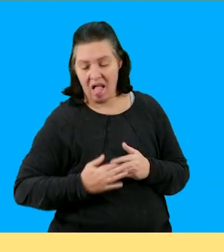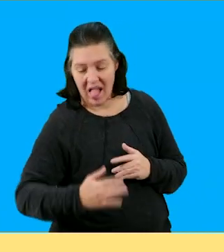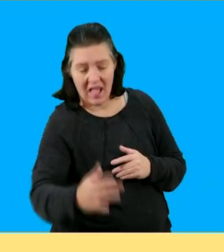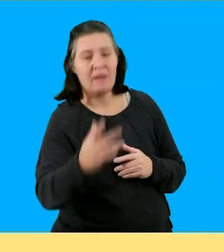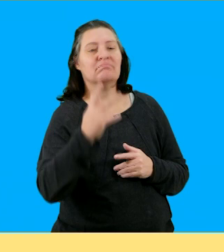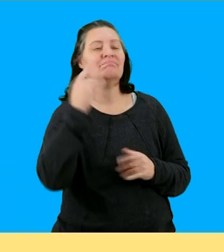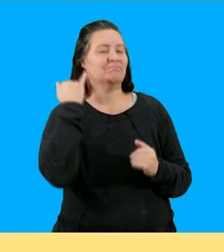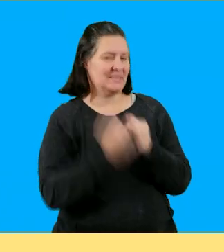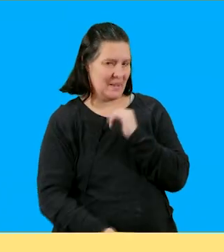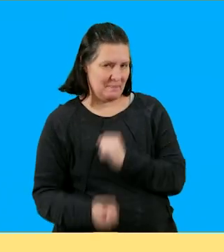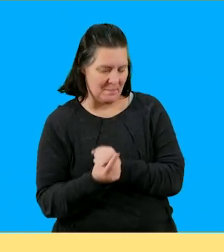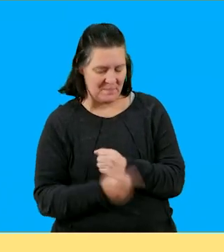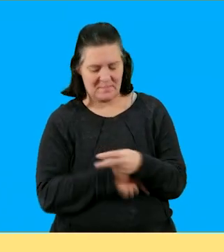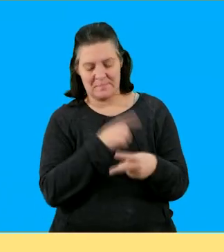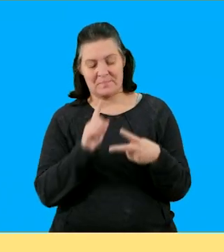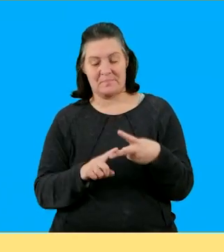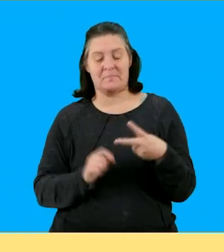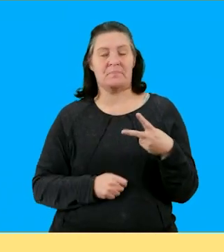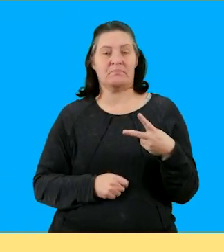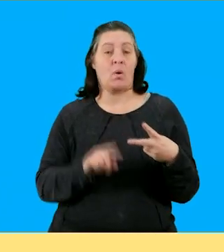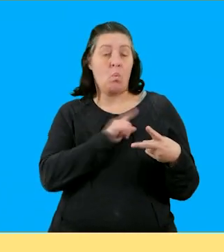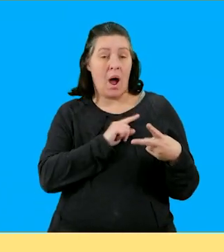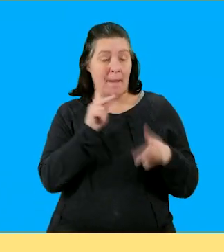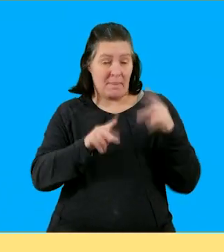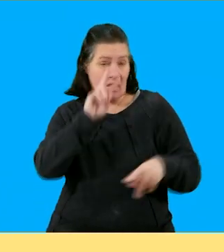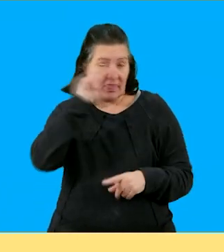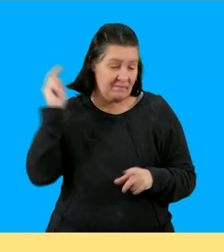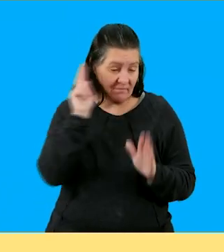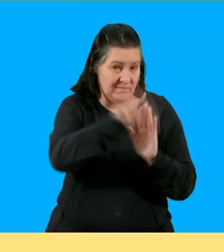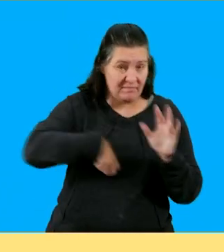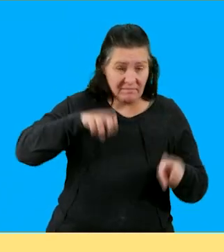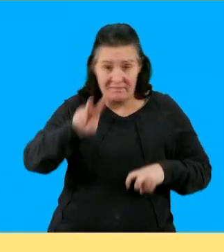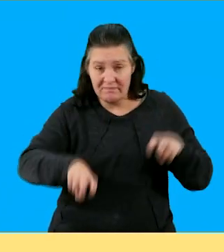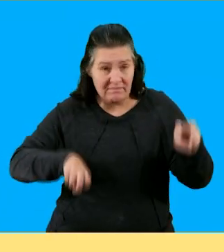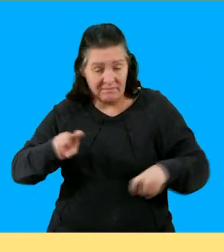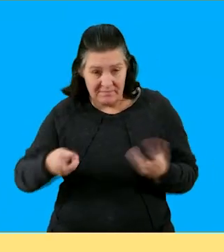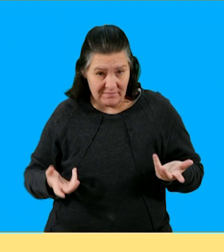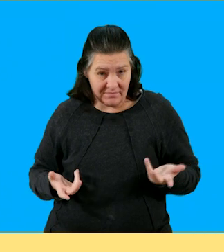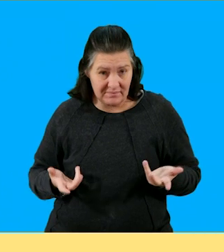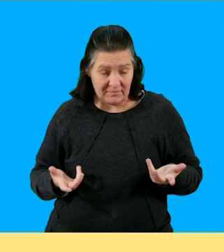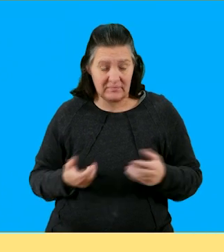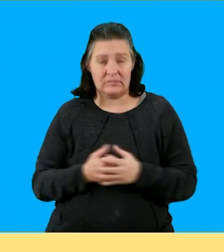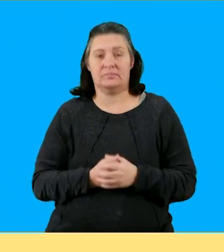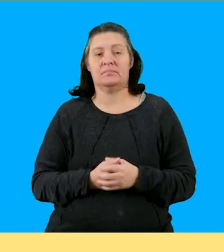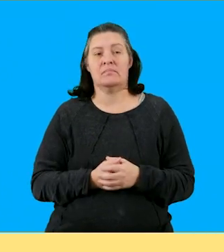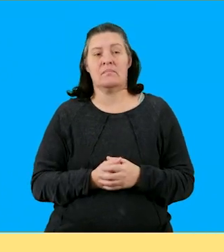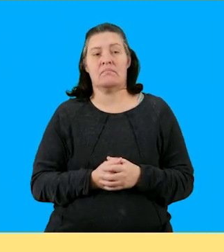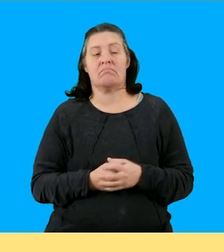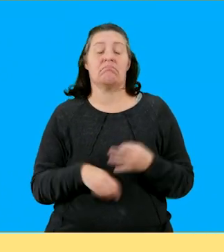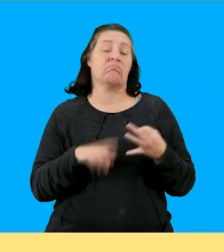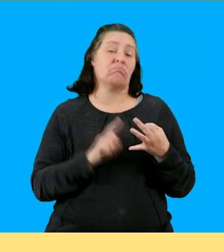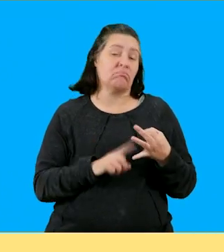year. It can also be due to theft when stock is being stolen in the